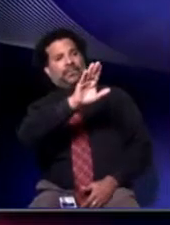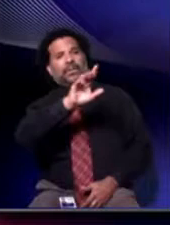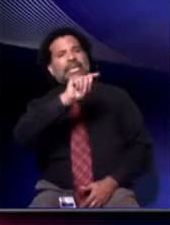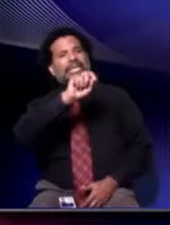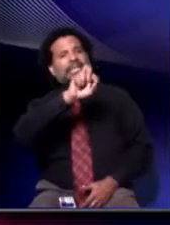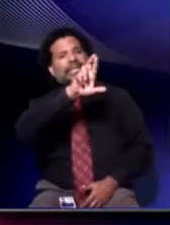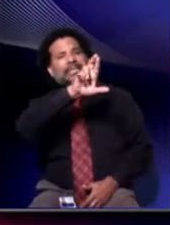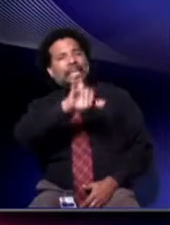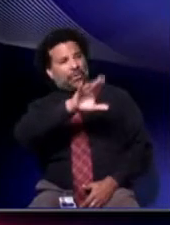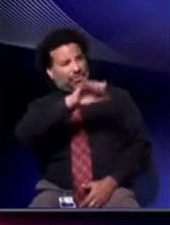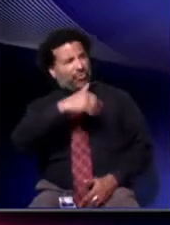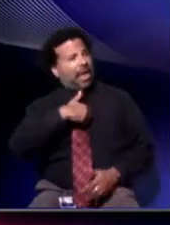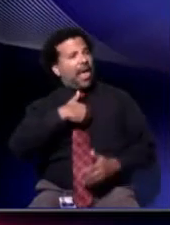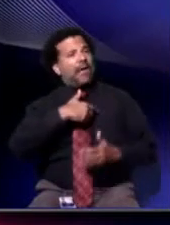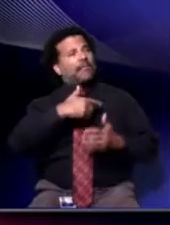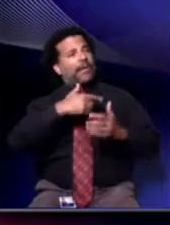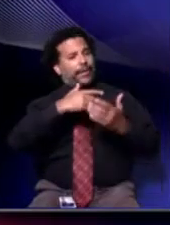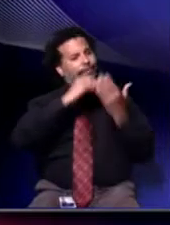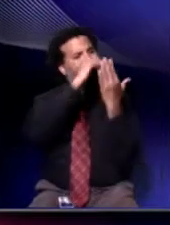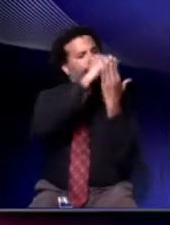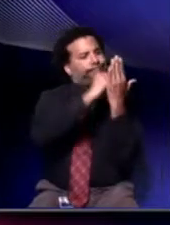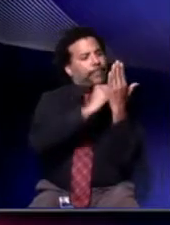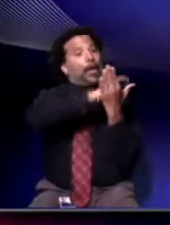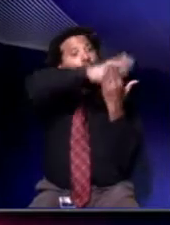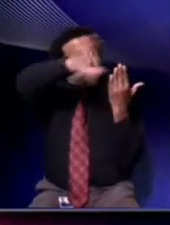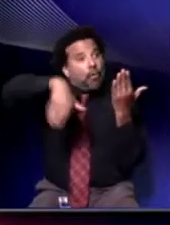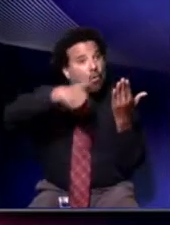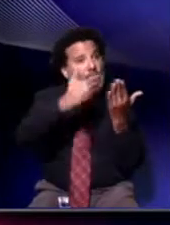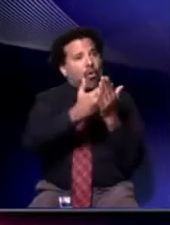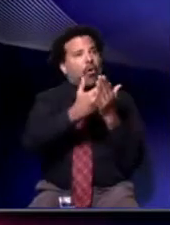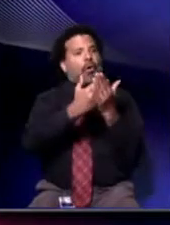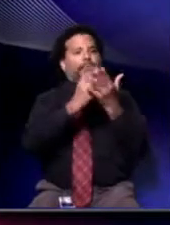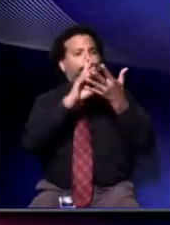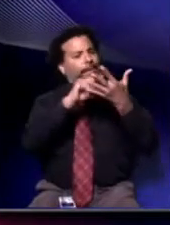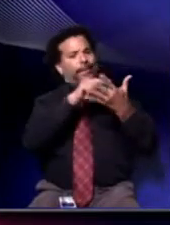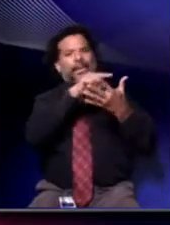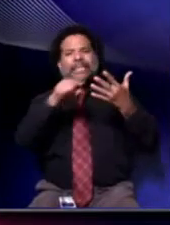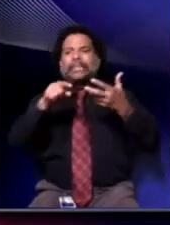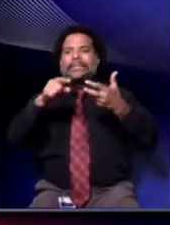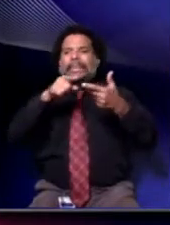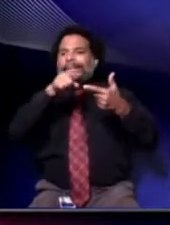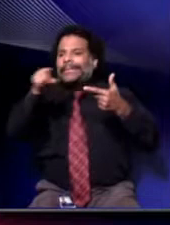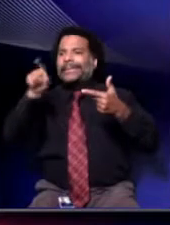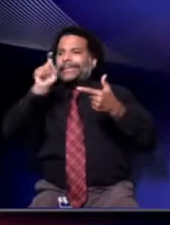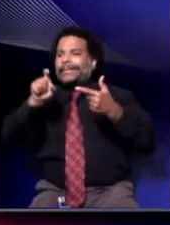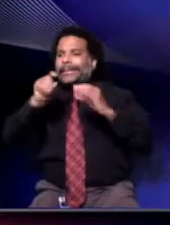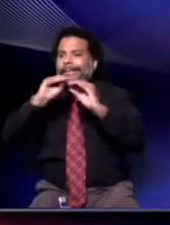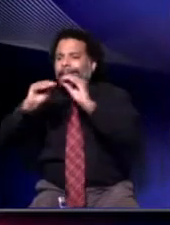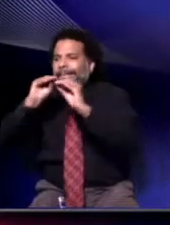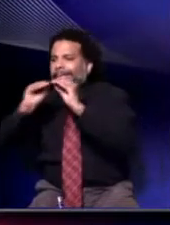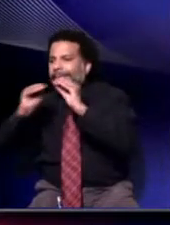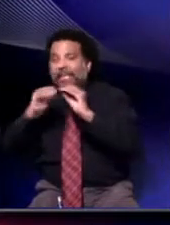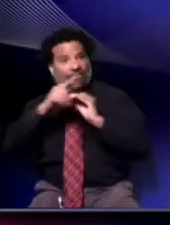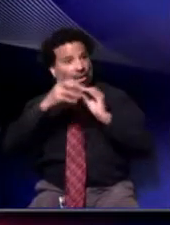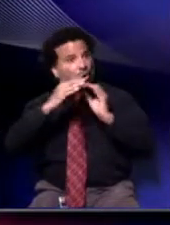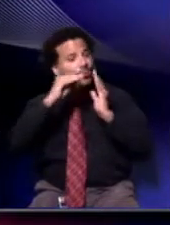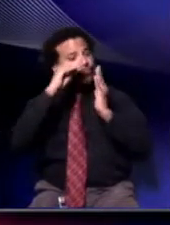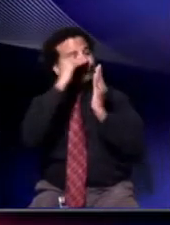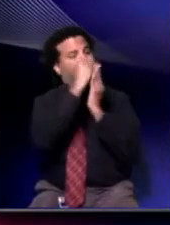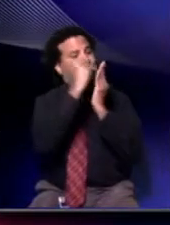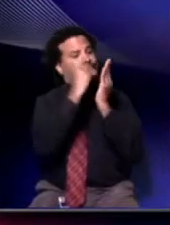all of the infrastructure issues and physical plant, do you have like prioritization or some sort of schedule of, you know,